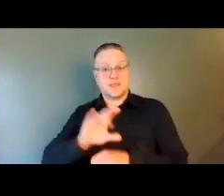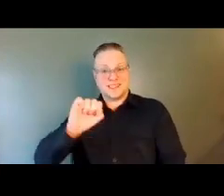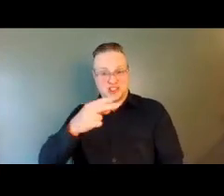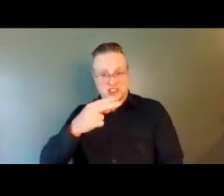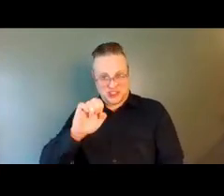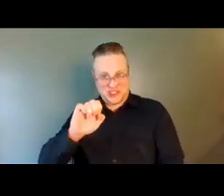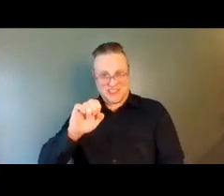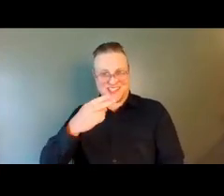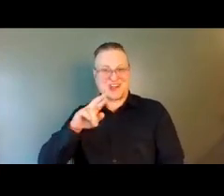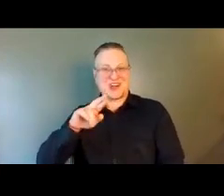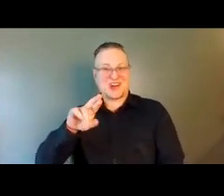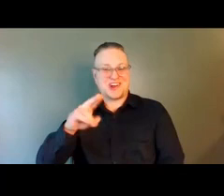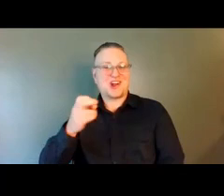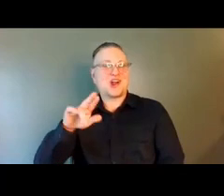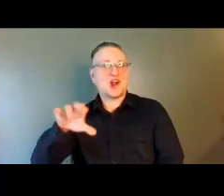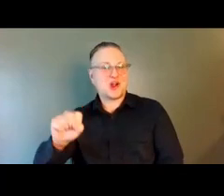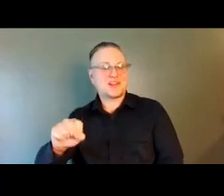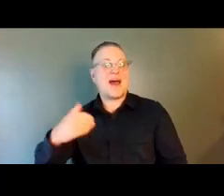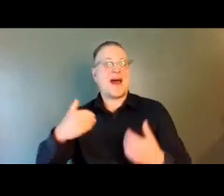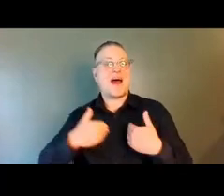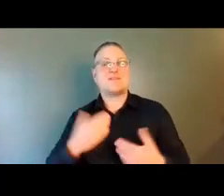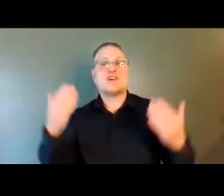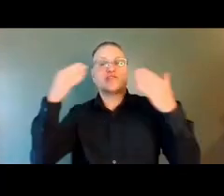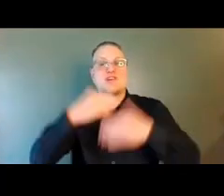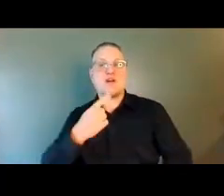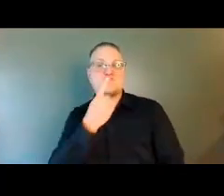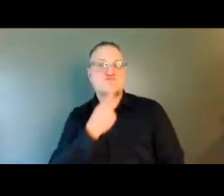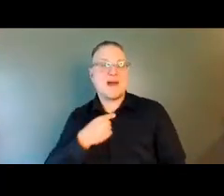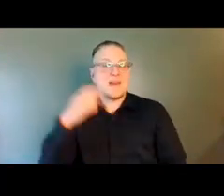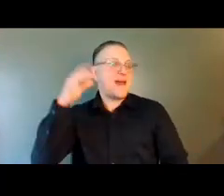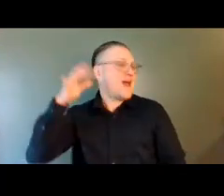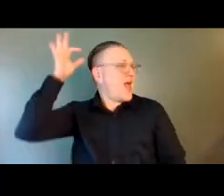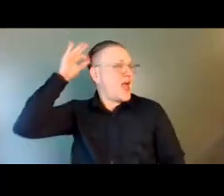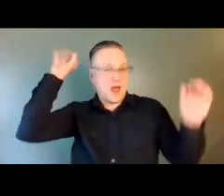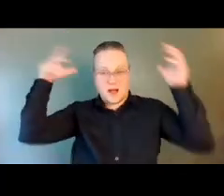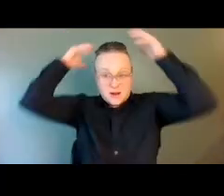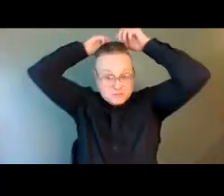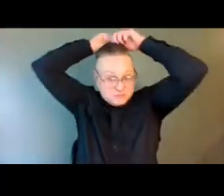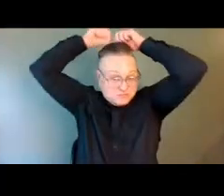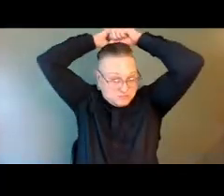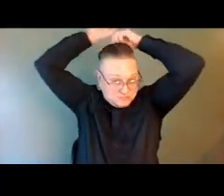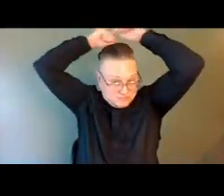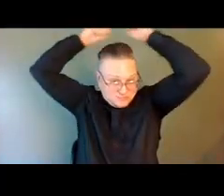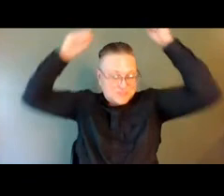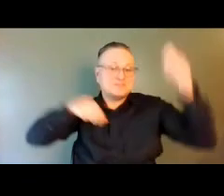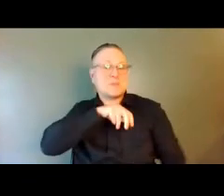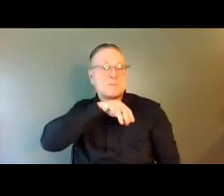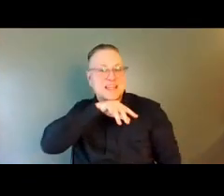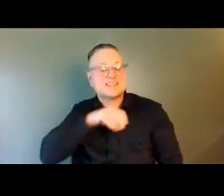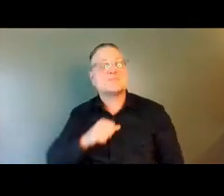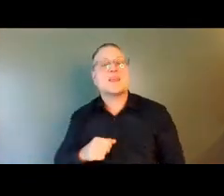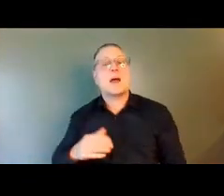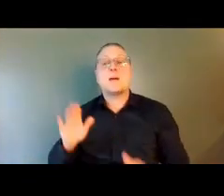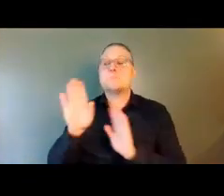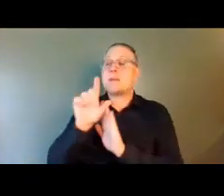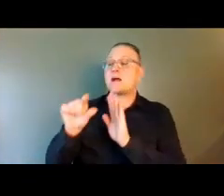on, as well as a black and gray print dress. The background behind me is computer screens, and there